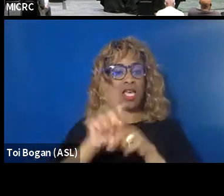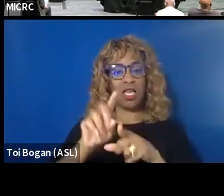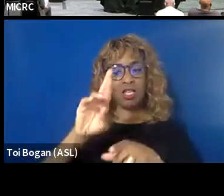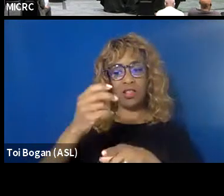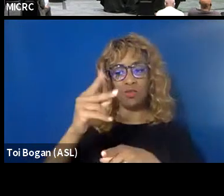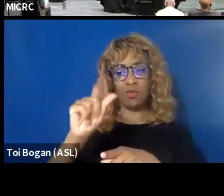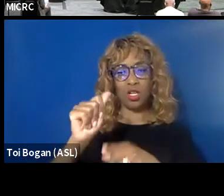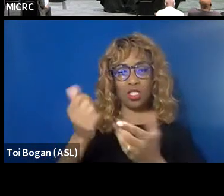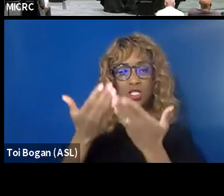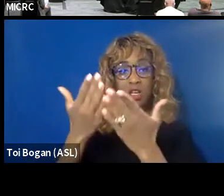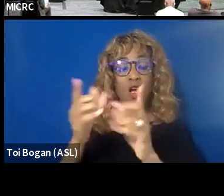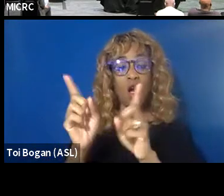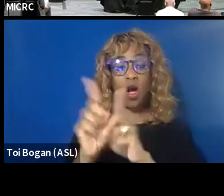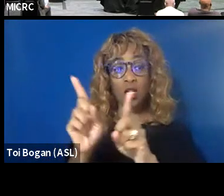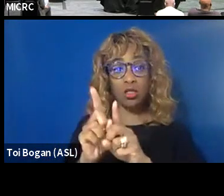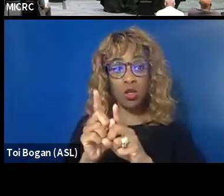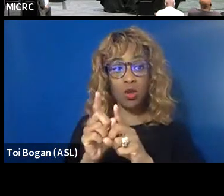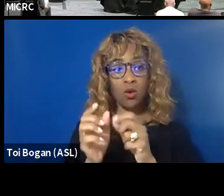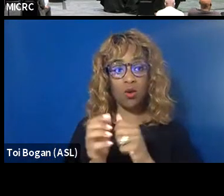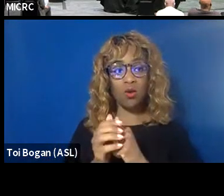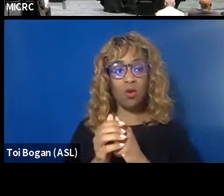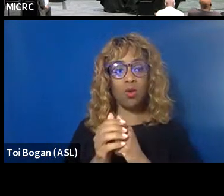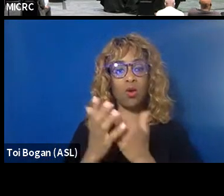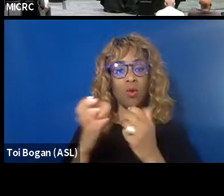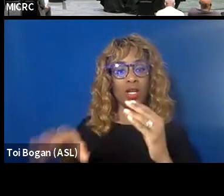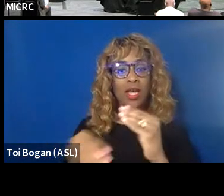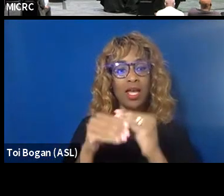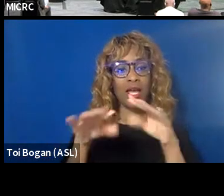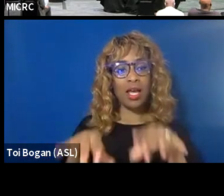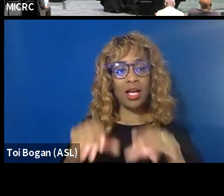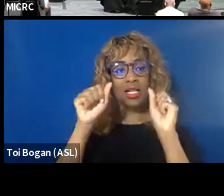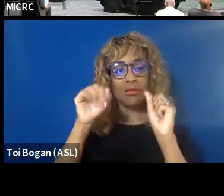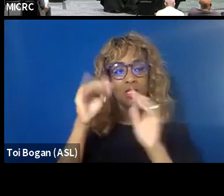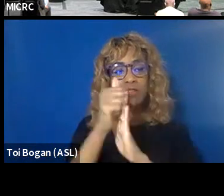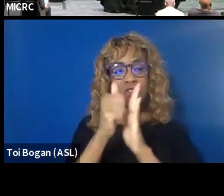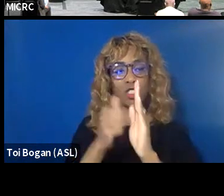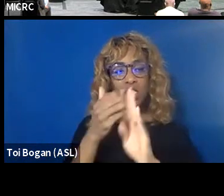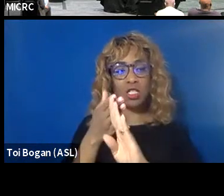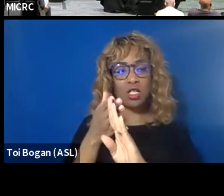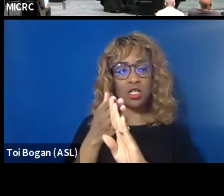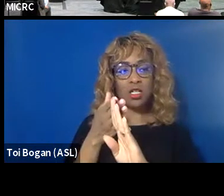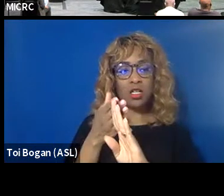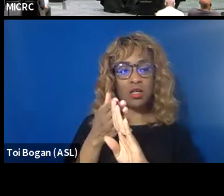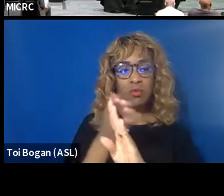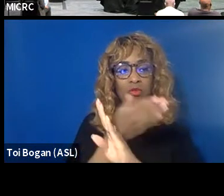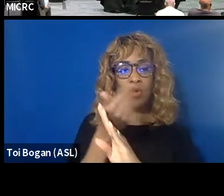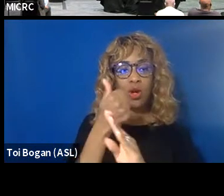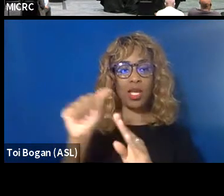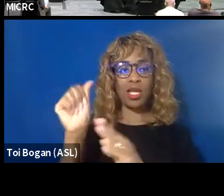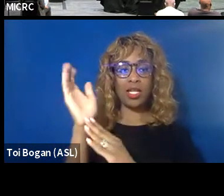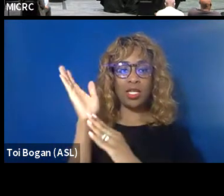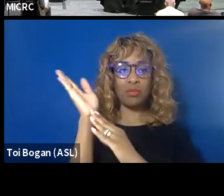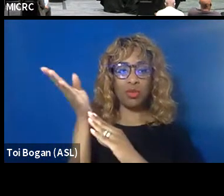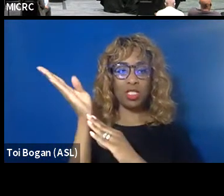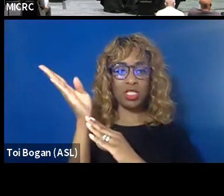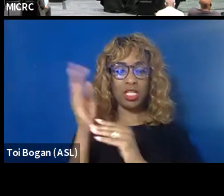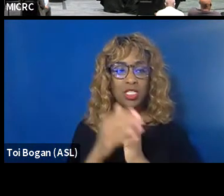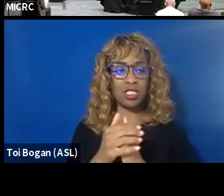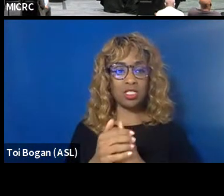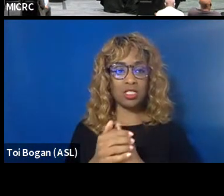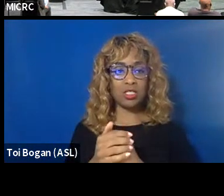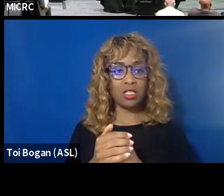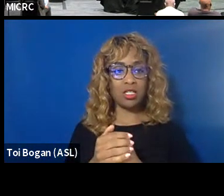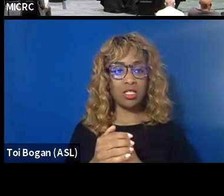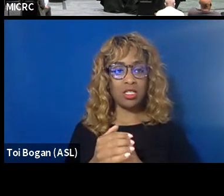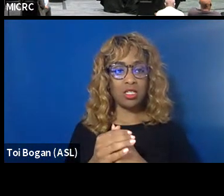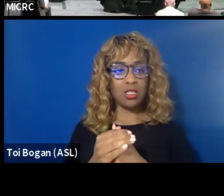as part of that motion, like to have the adoption of the agenda prior to any presentations. As